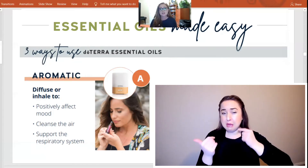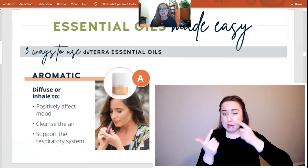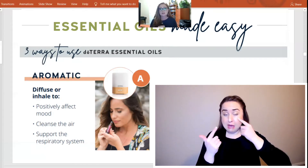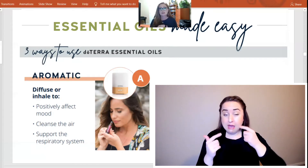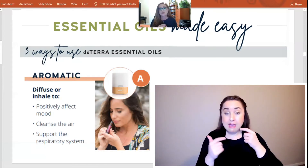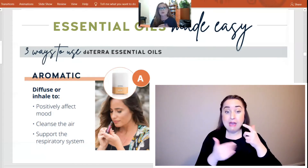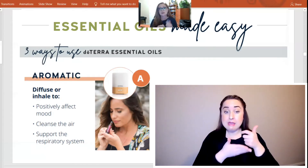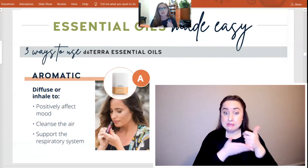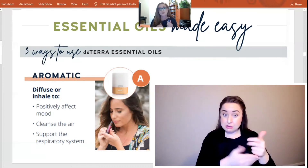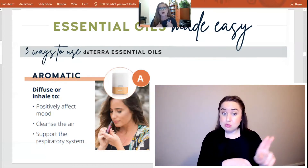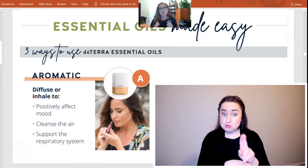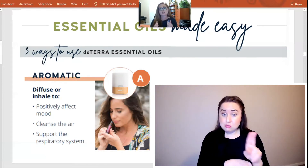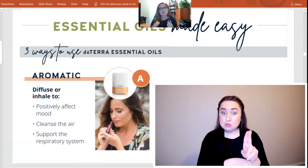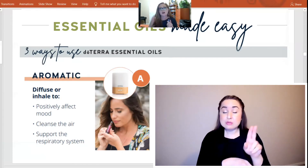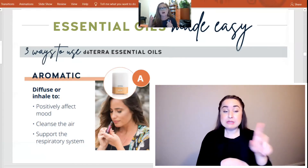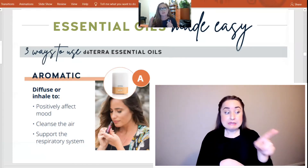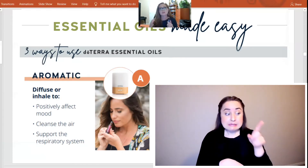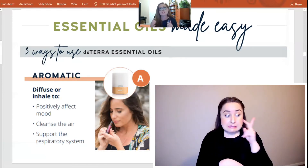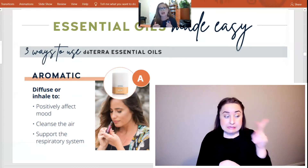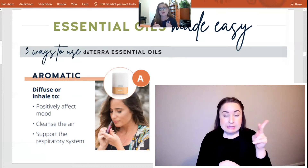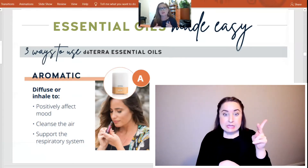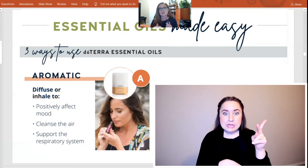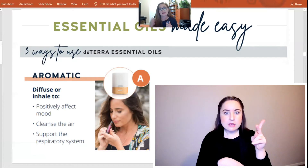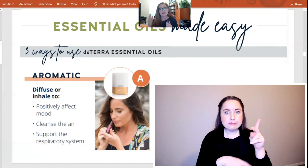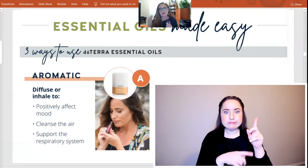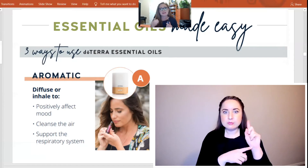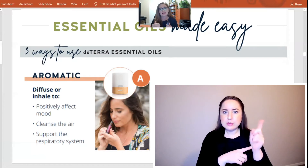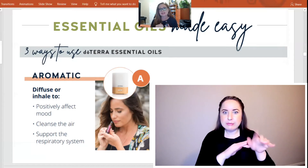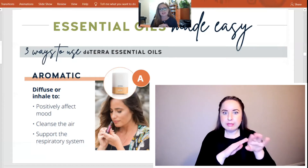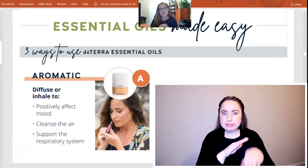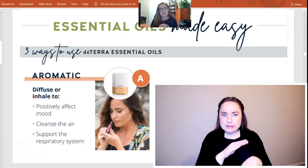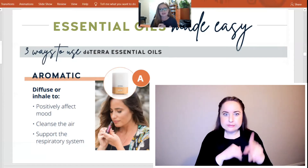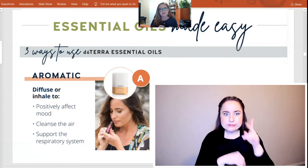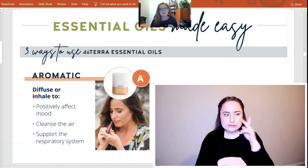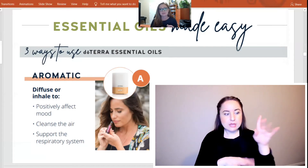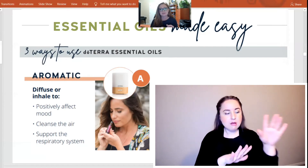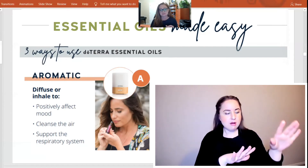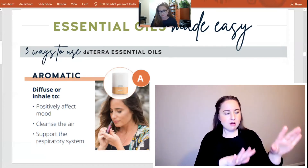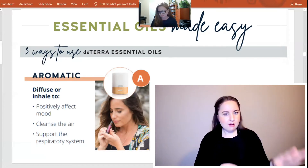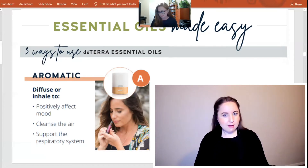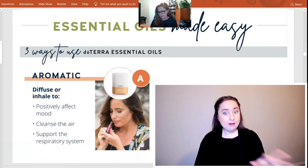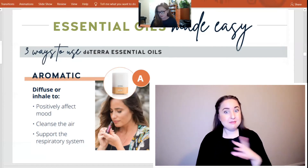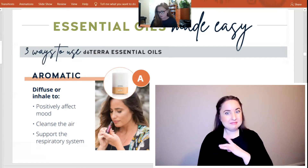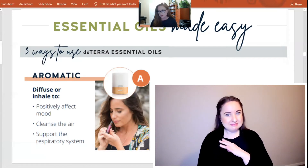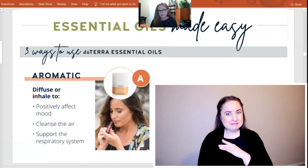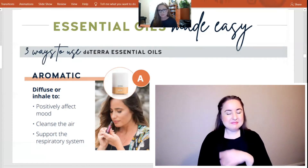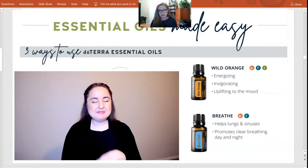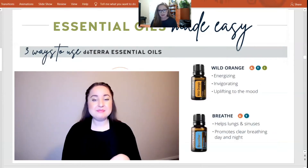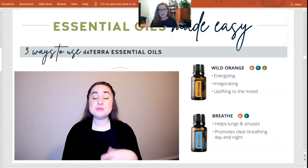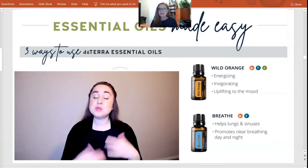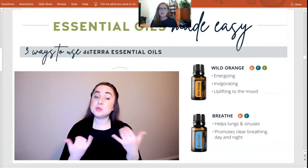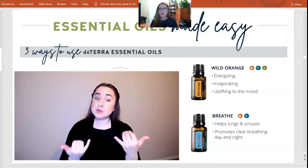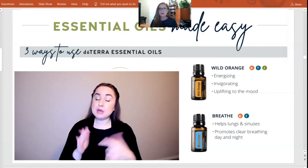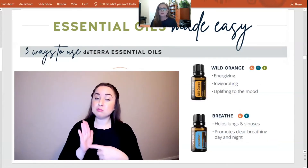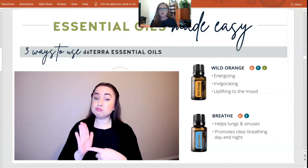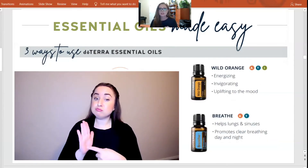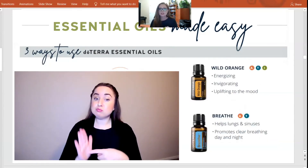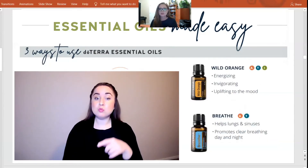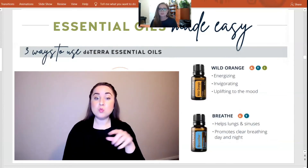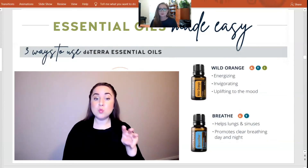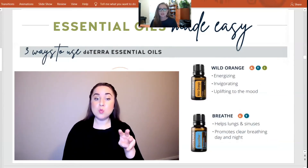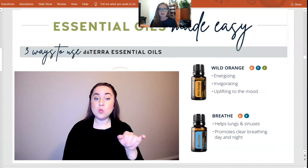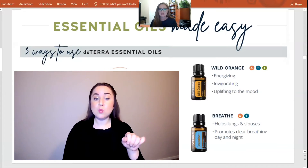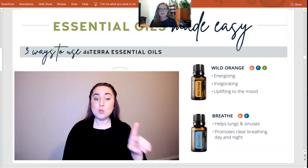because you can literally watch it calm them down in less than a minute. So we're going to be highlighting wild